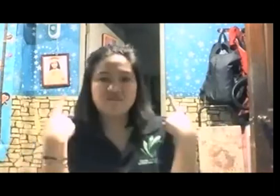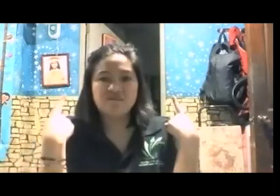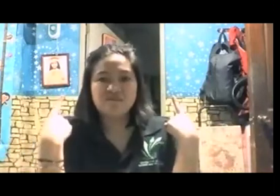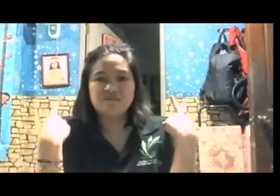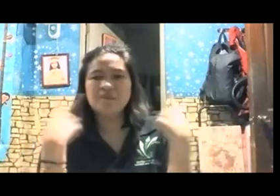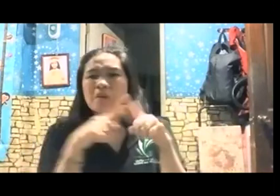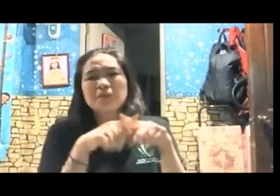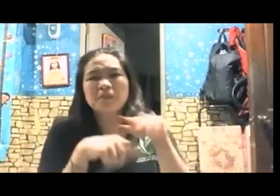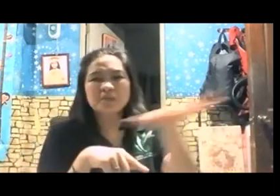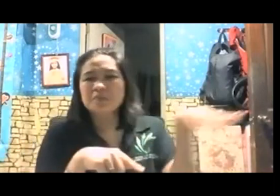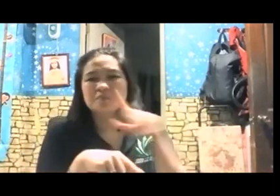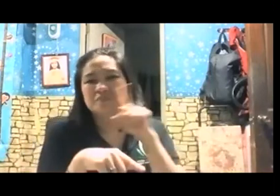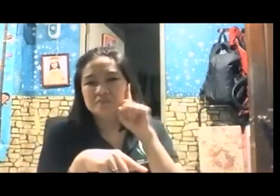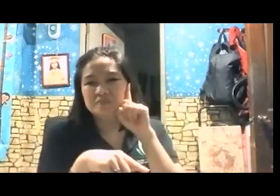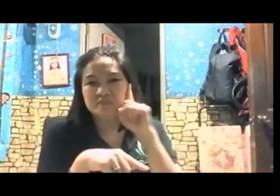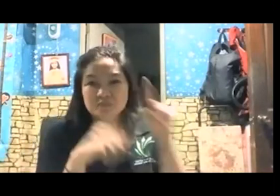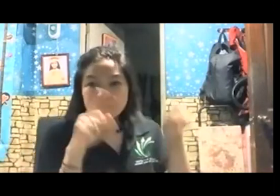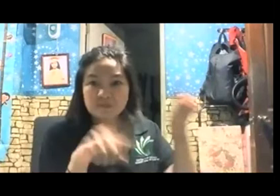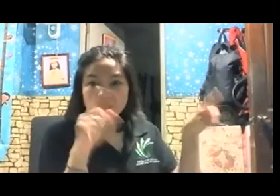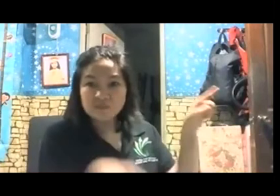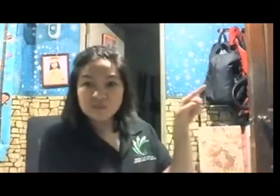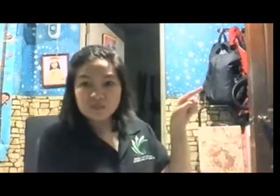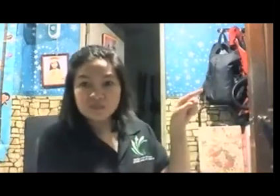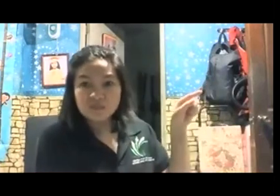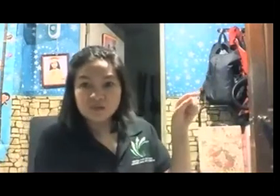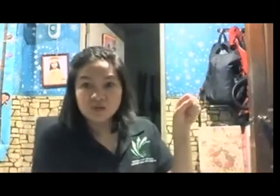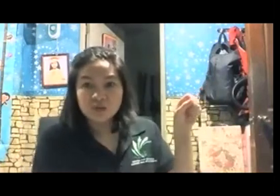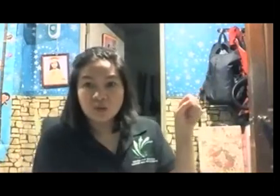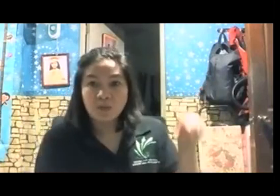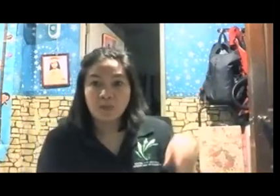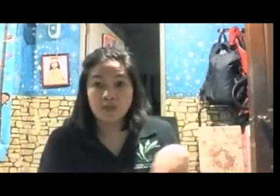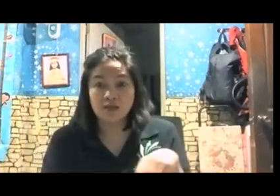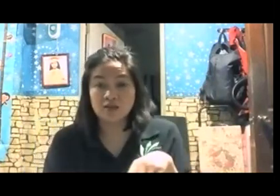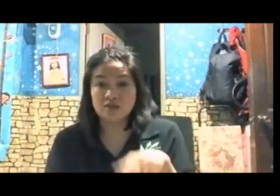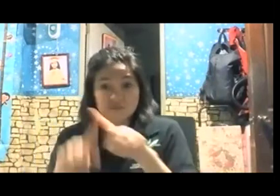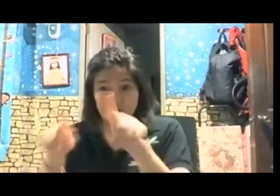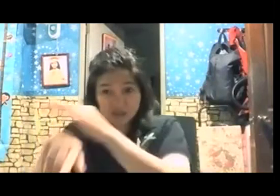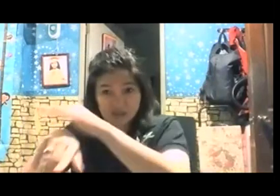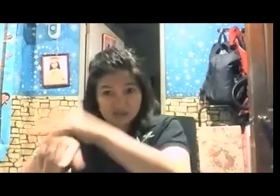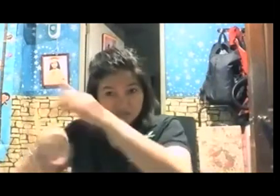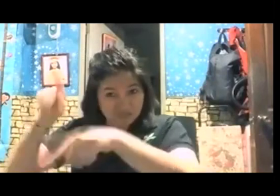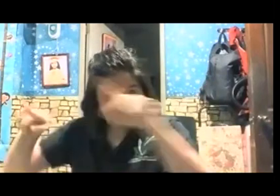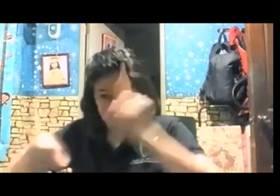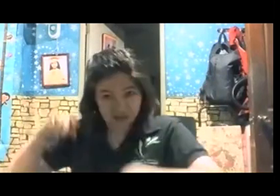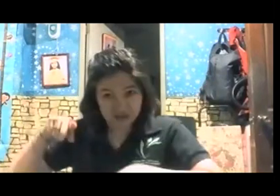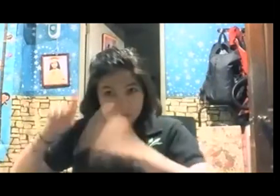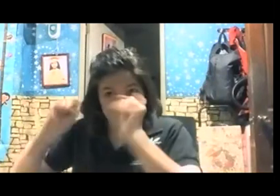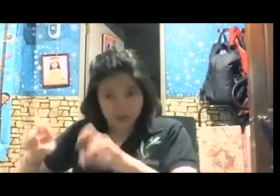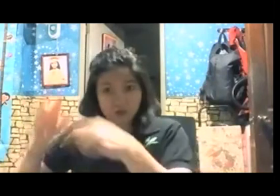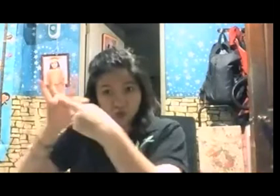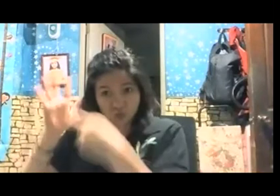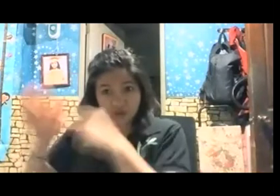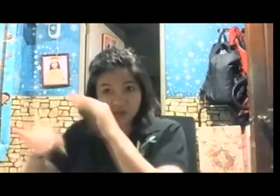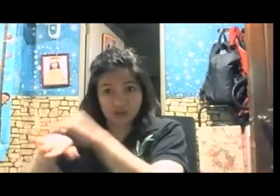if you're signing them in both ways, with or without the have. It really depends on the deaf person that you're talking